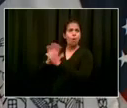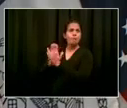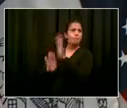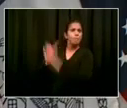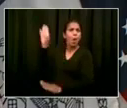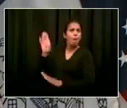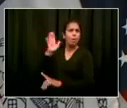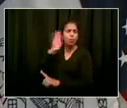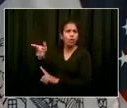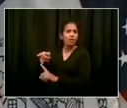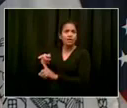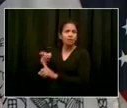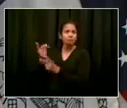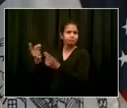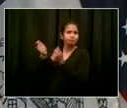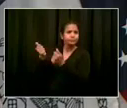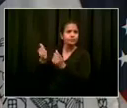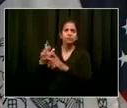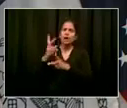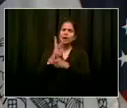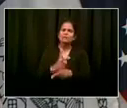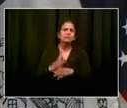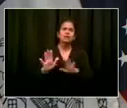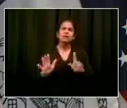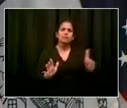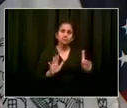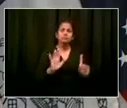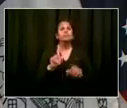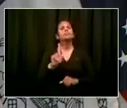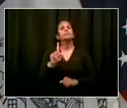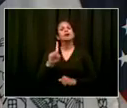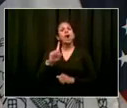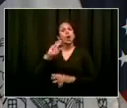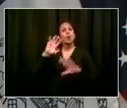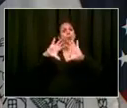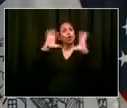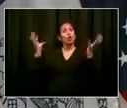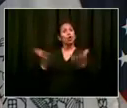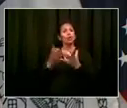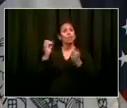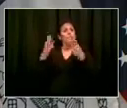have been a profound problem around the world and the cause for so many resurgences.